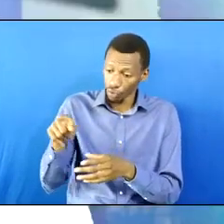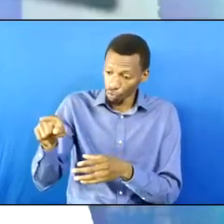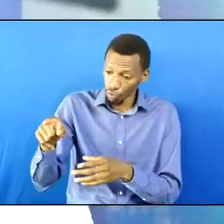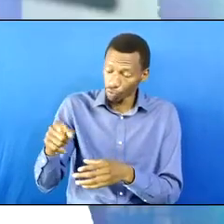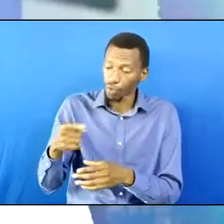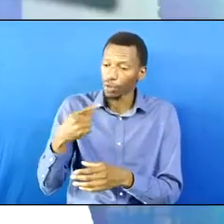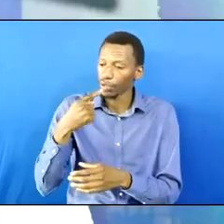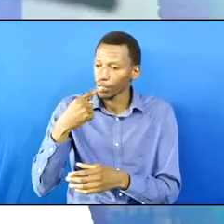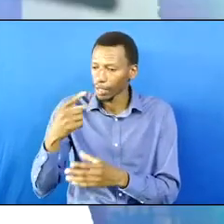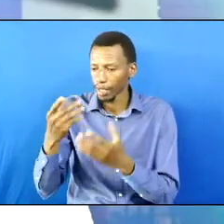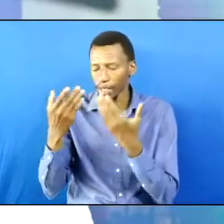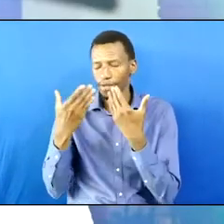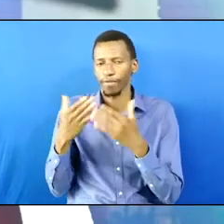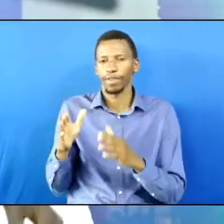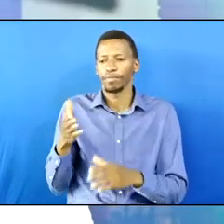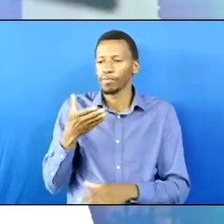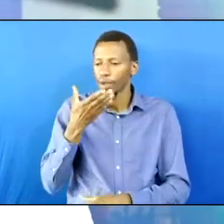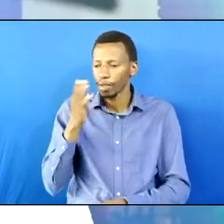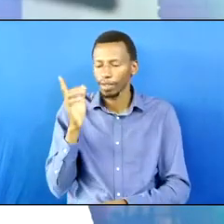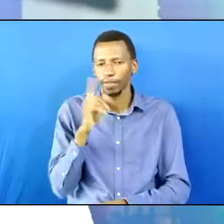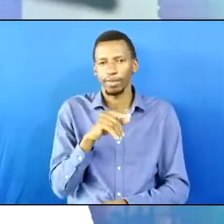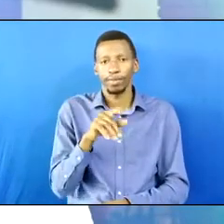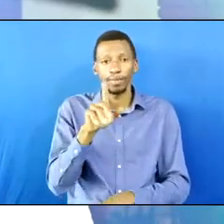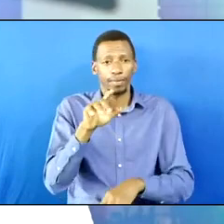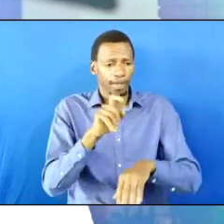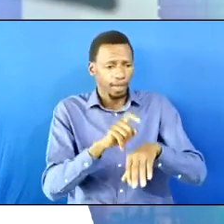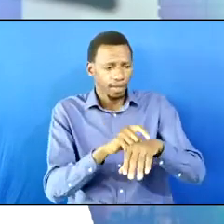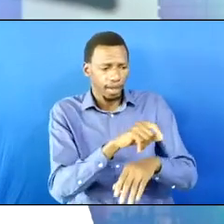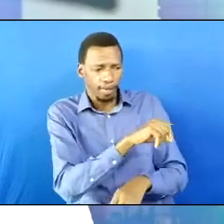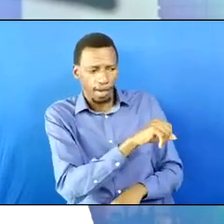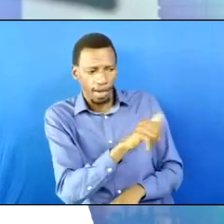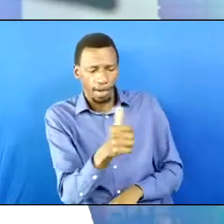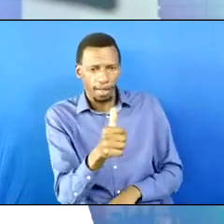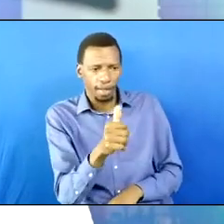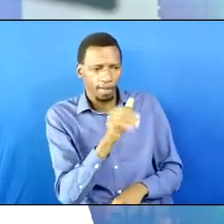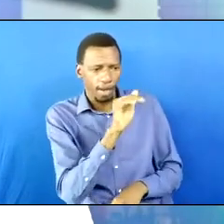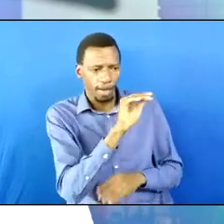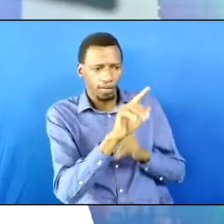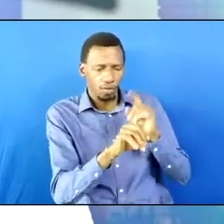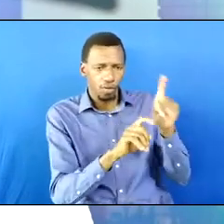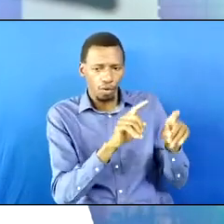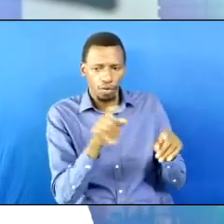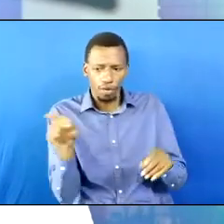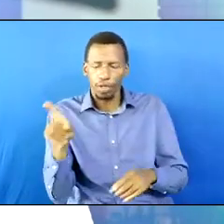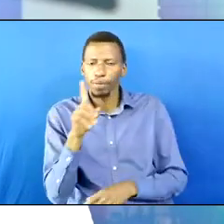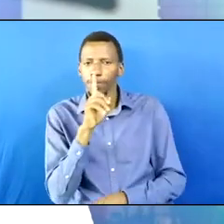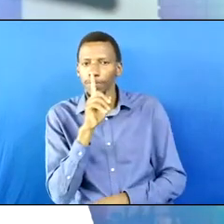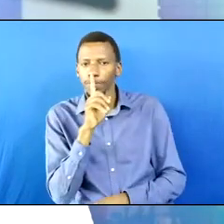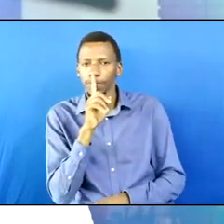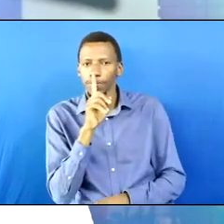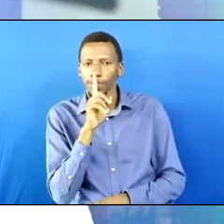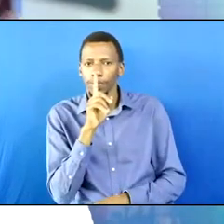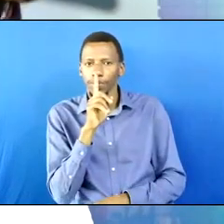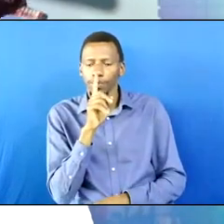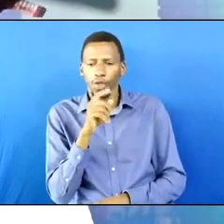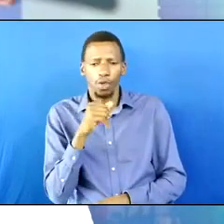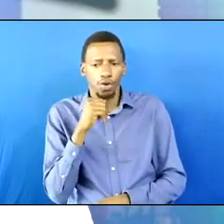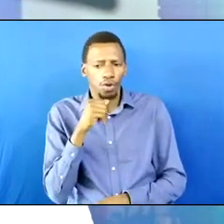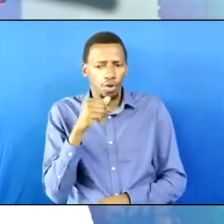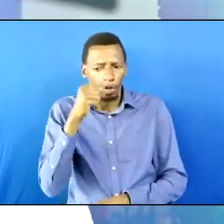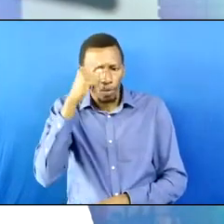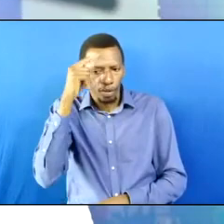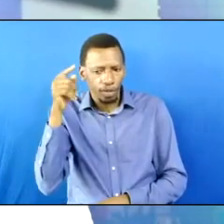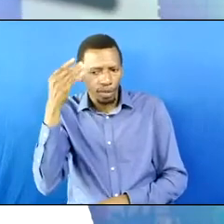it. You see, when others were asking, he was silent. Not because you don't know what he is